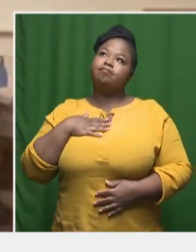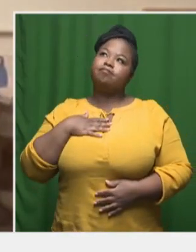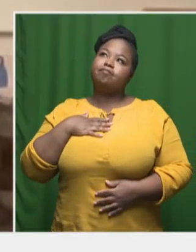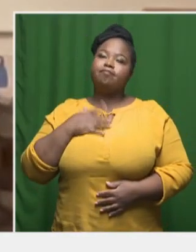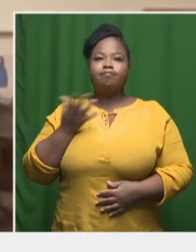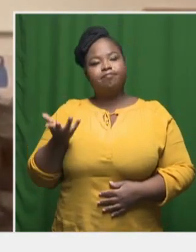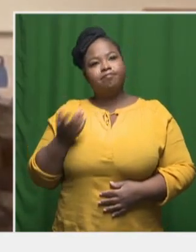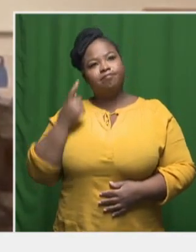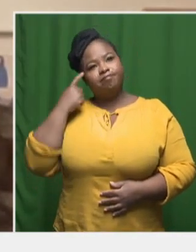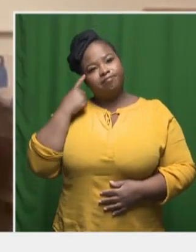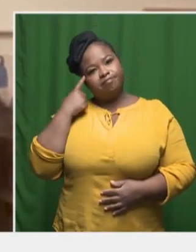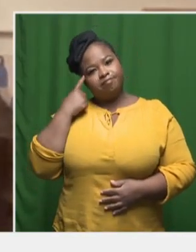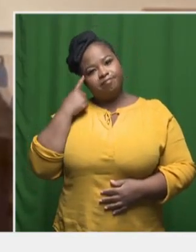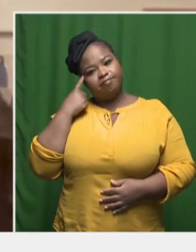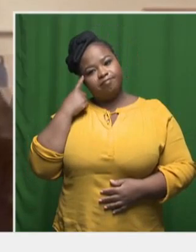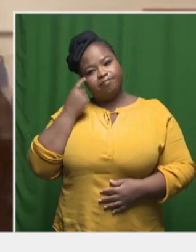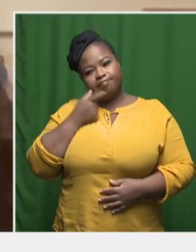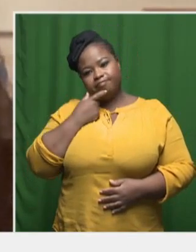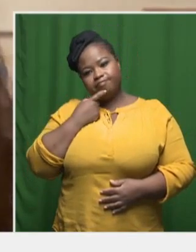I think,